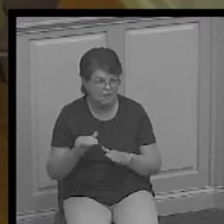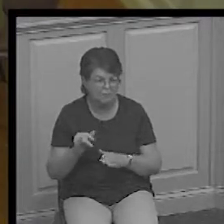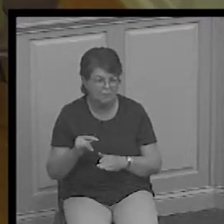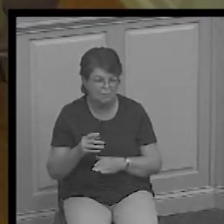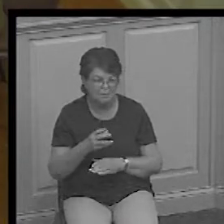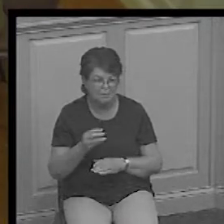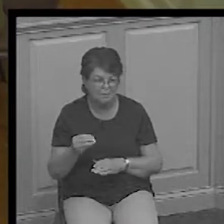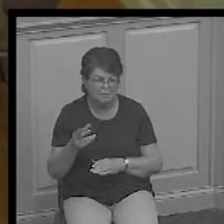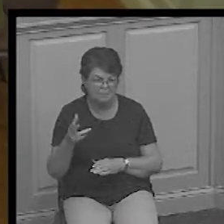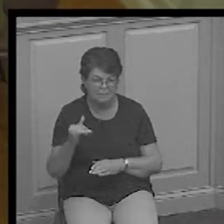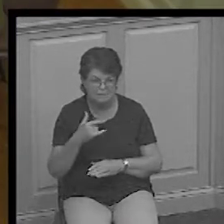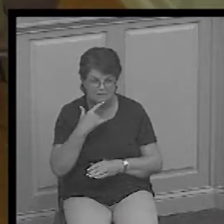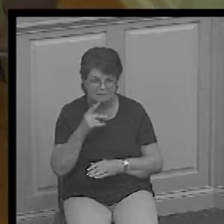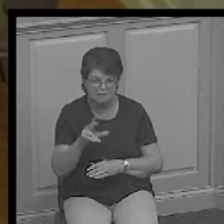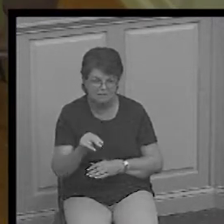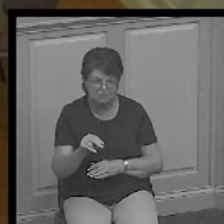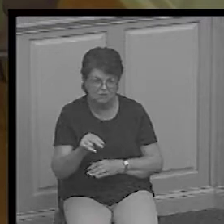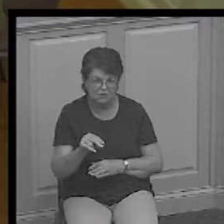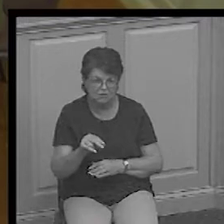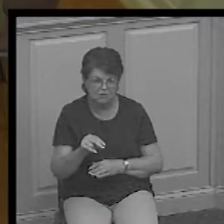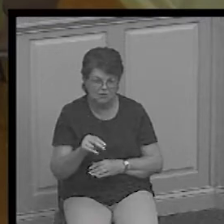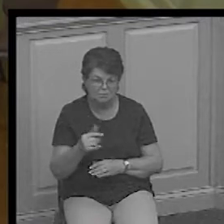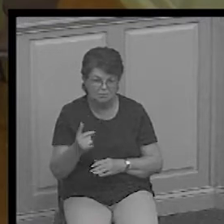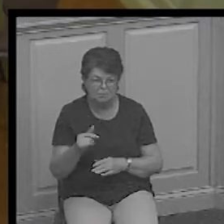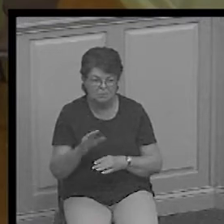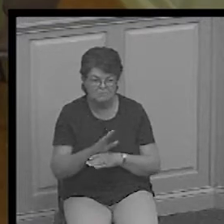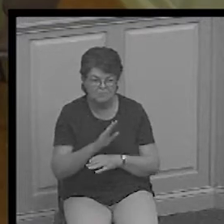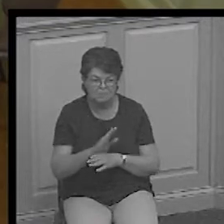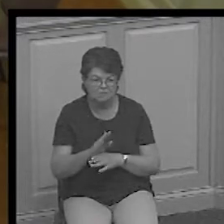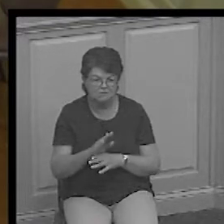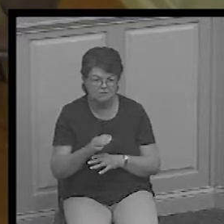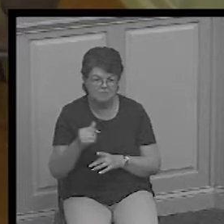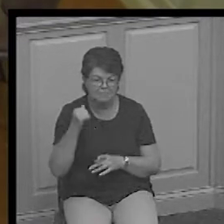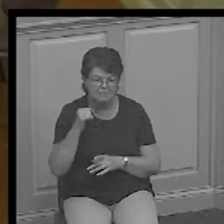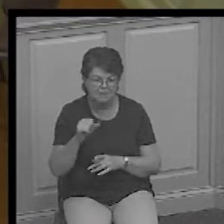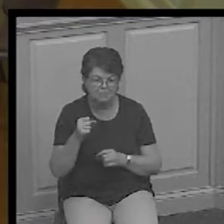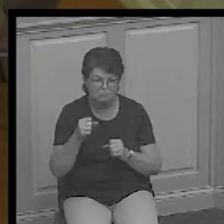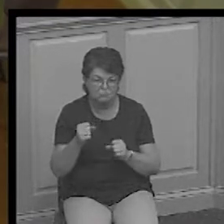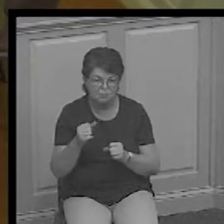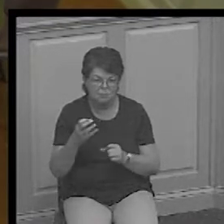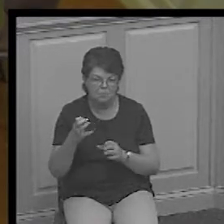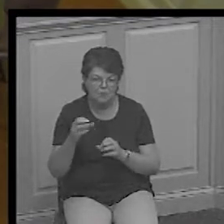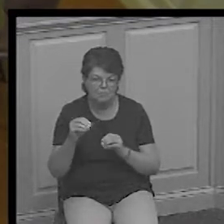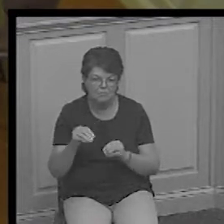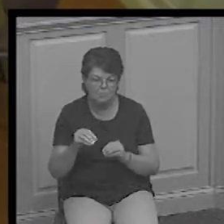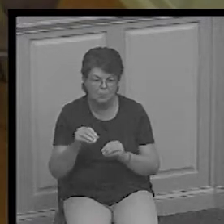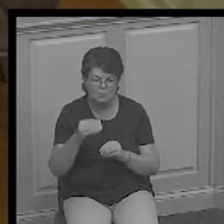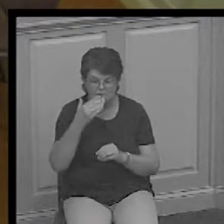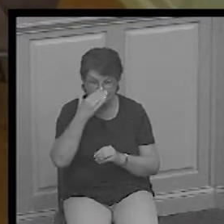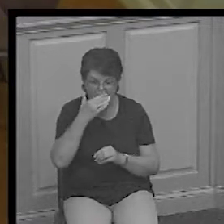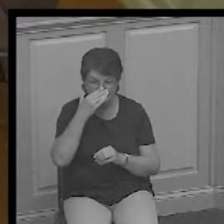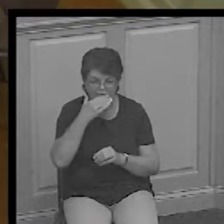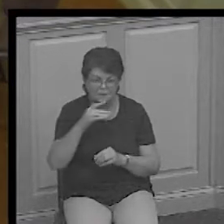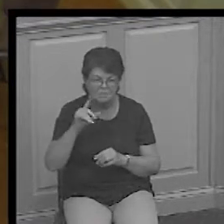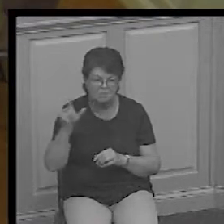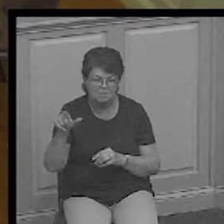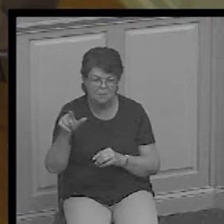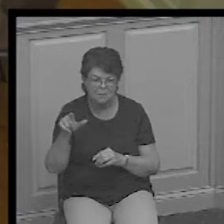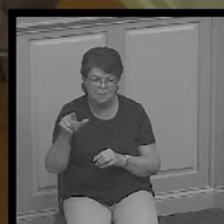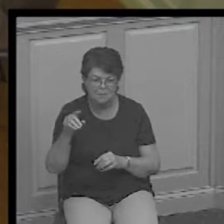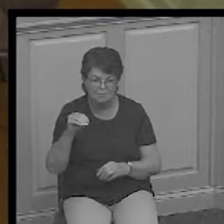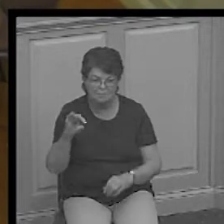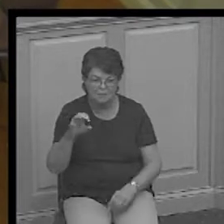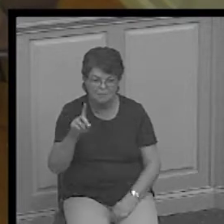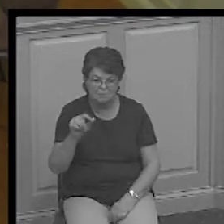they said no. I think There's kind of some businesses that were back street, but they wanted Yeah. to put Oh, their that, presence on yeah. down by, was it Yeah, down by McDaniel's?